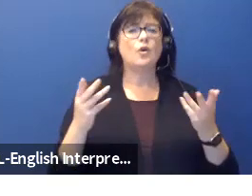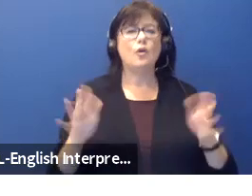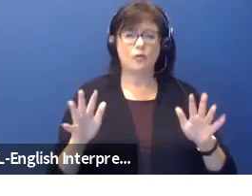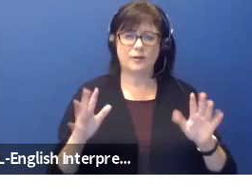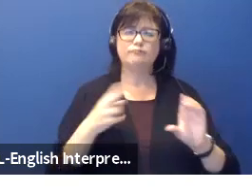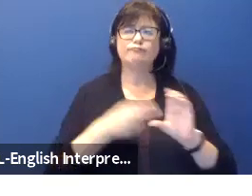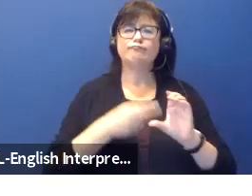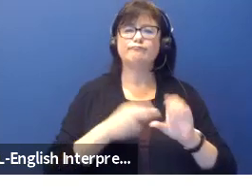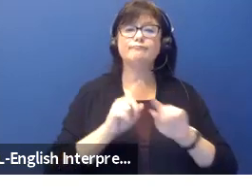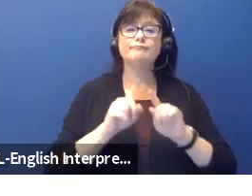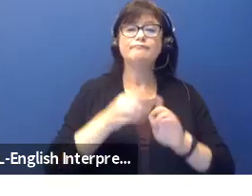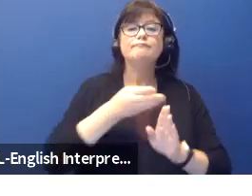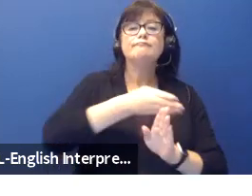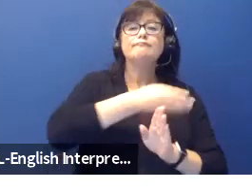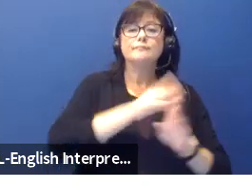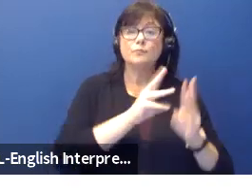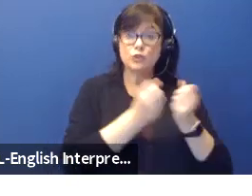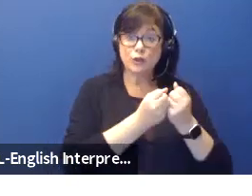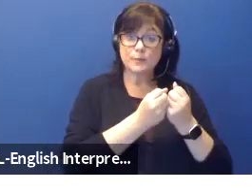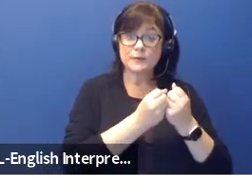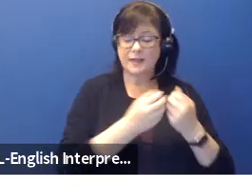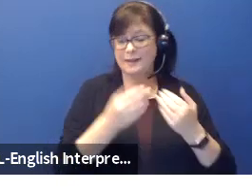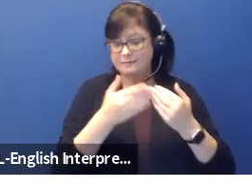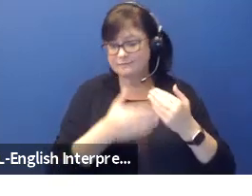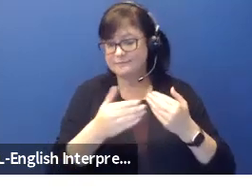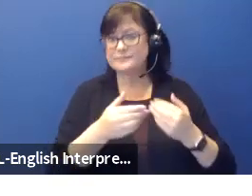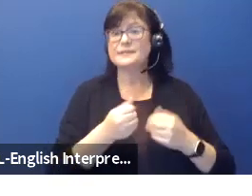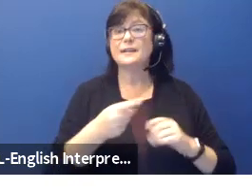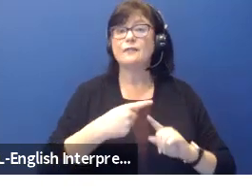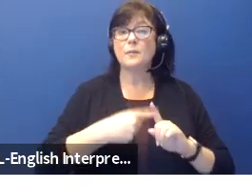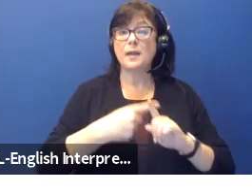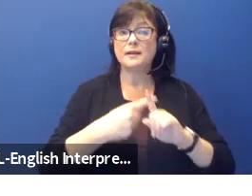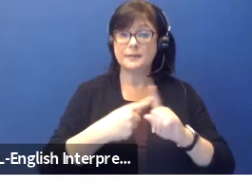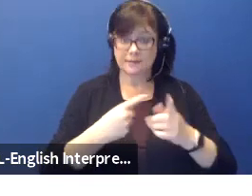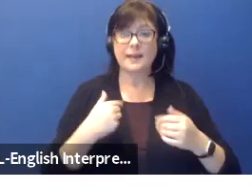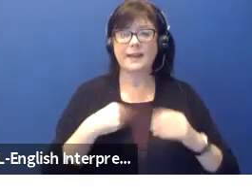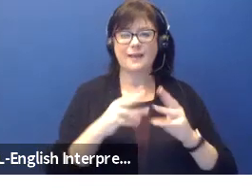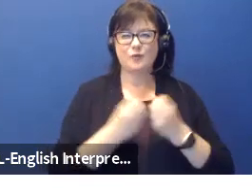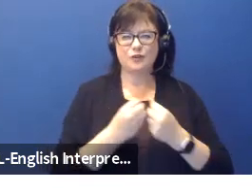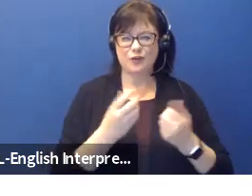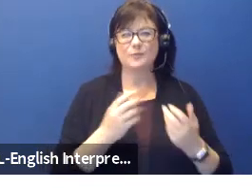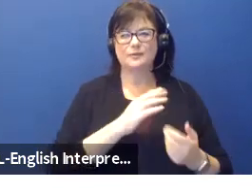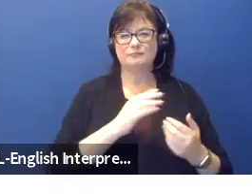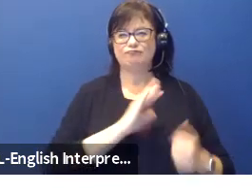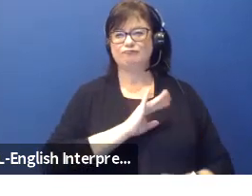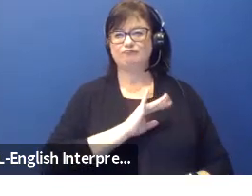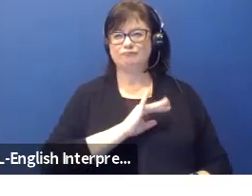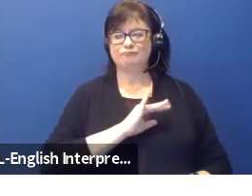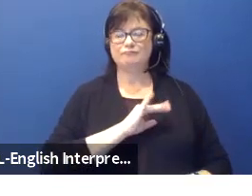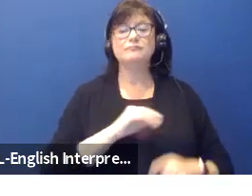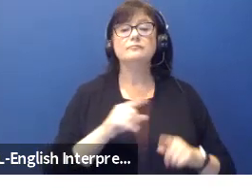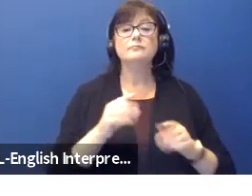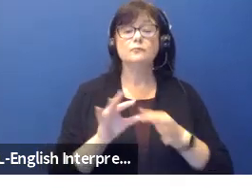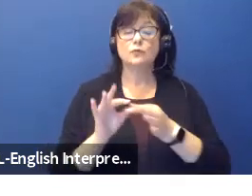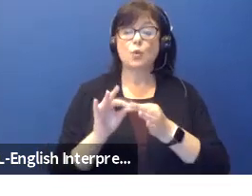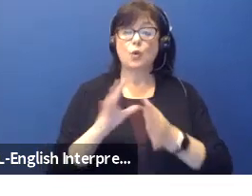have a great lineup upcoming through the next several months. In addition to presenting today, I'm on the coordinating committee for the pop-up